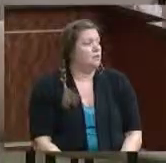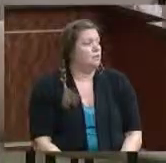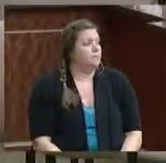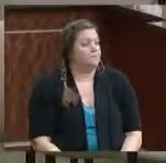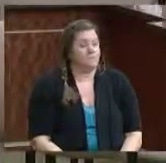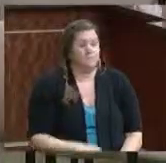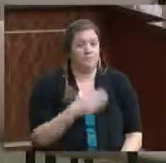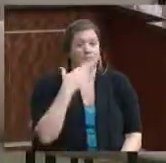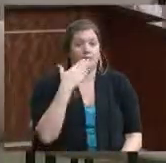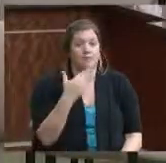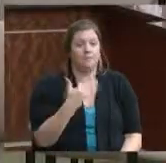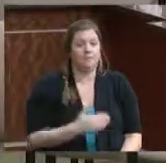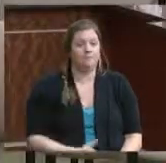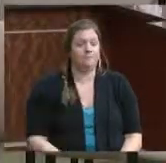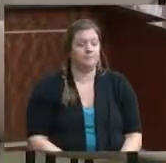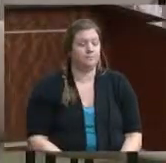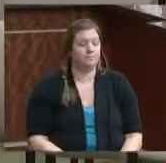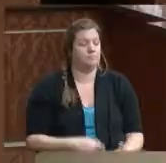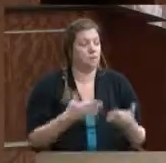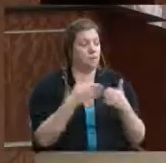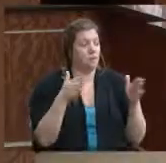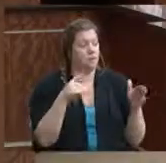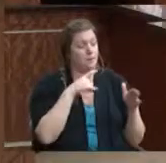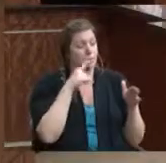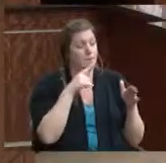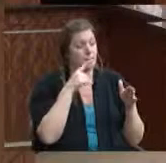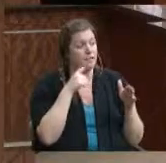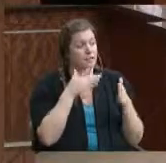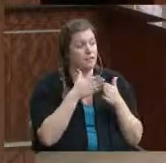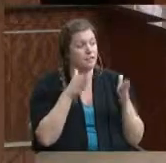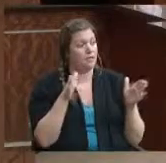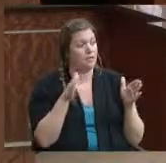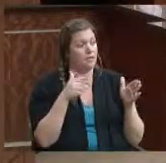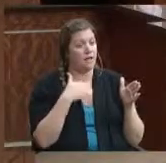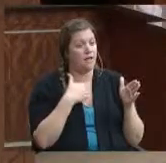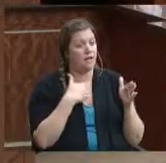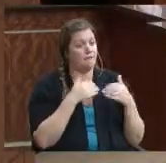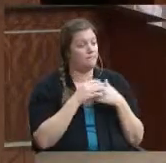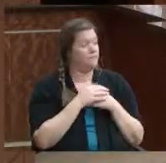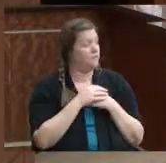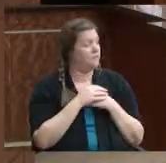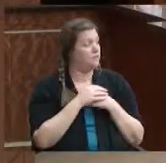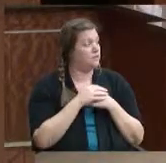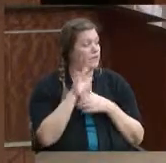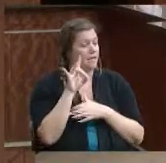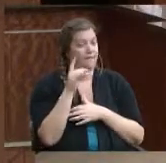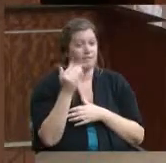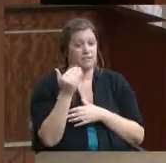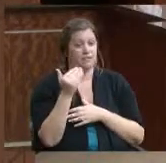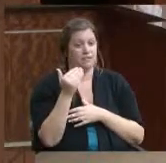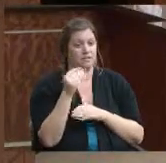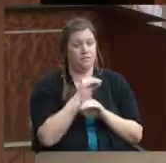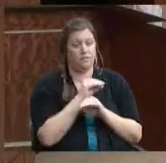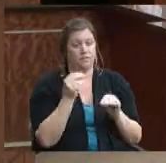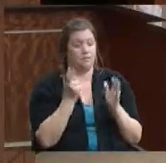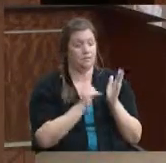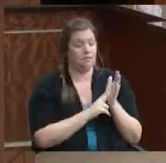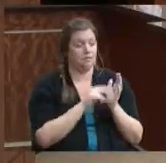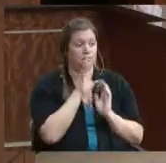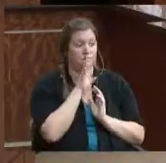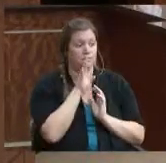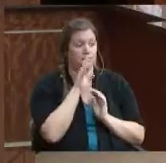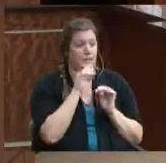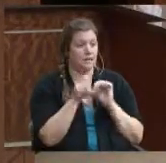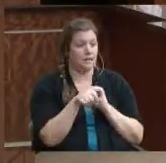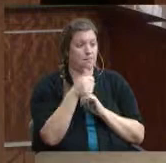Thank you, Ms. Saylor. I'll open the public hearing at 8:15. I have no one signed up to speak.